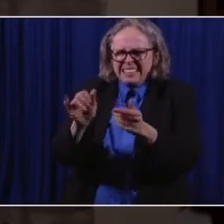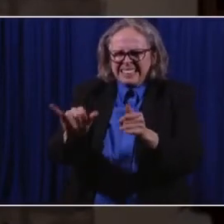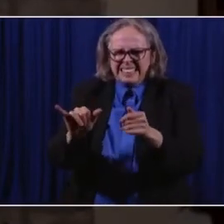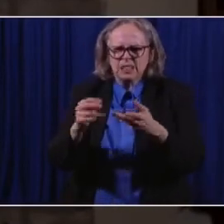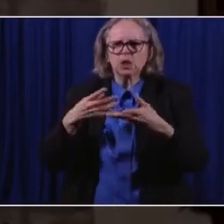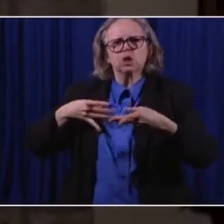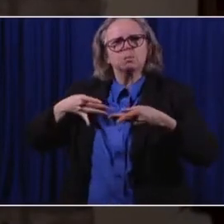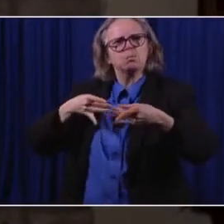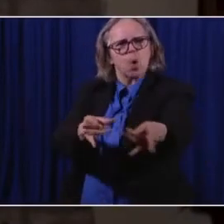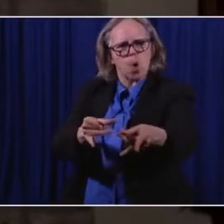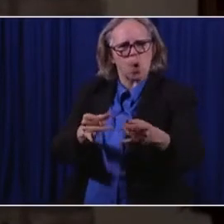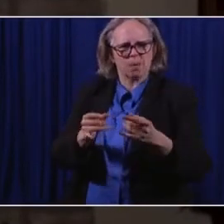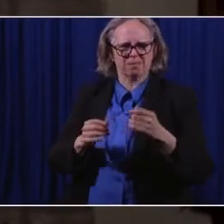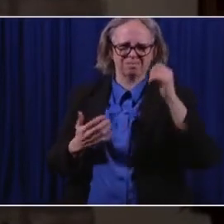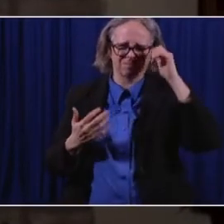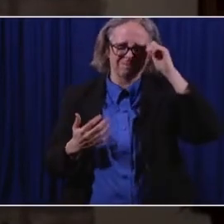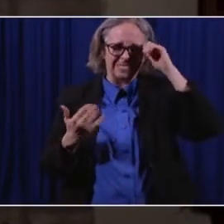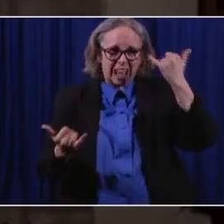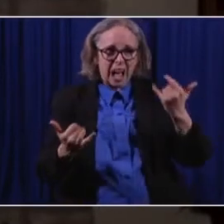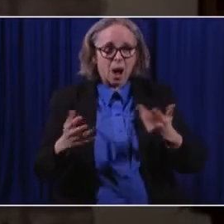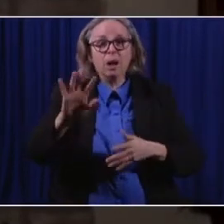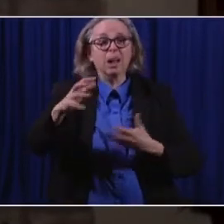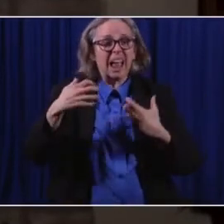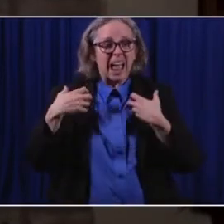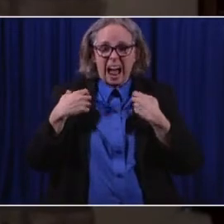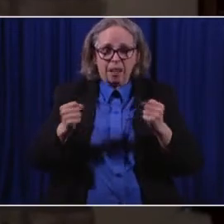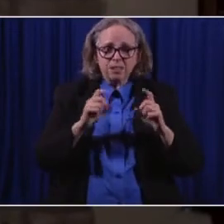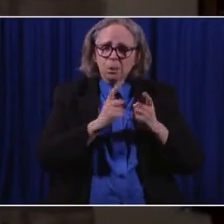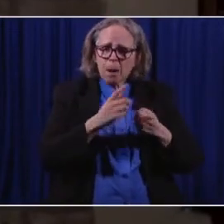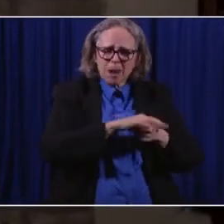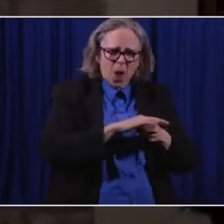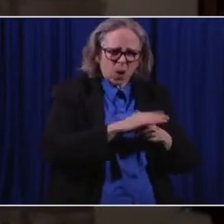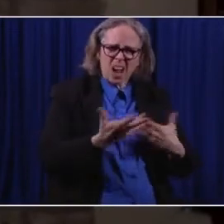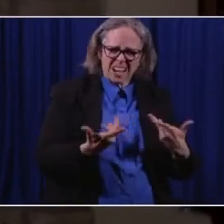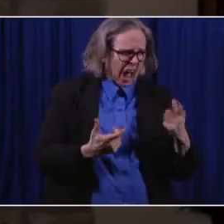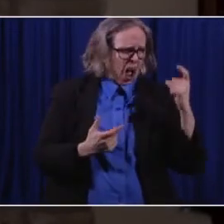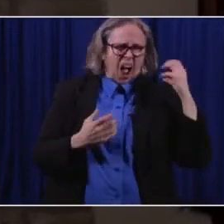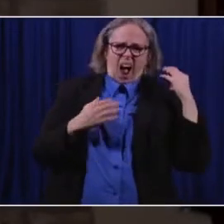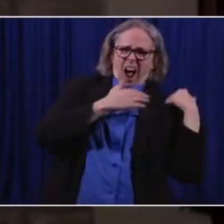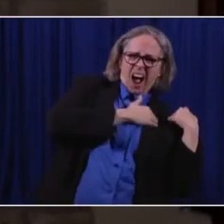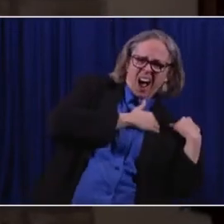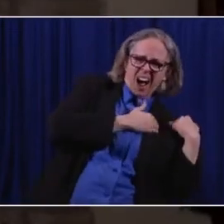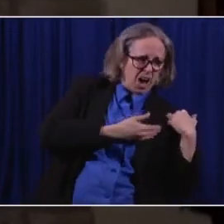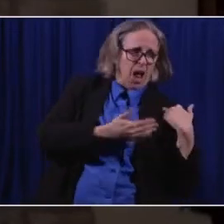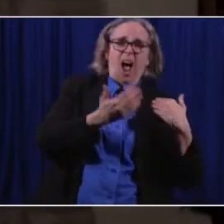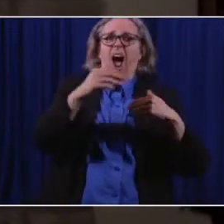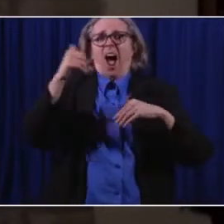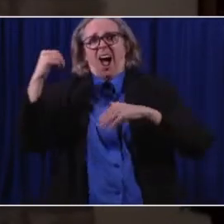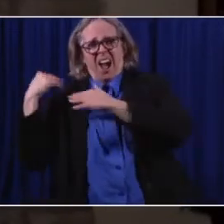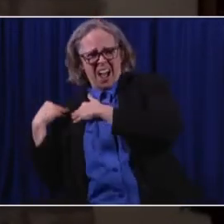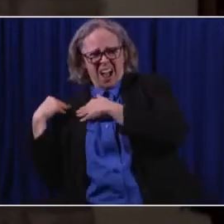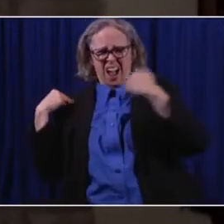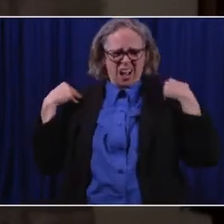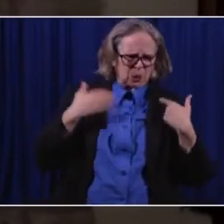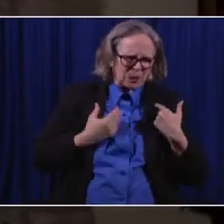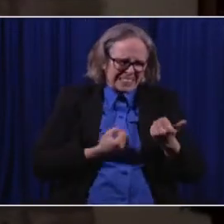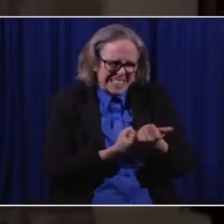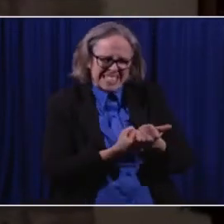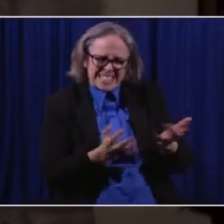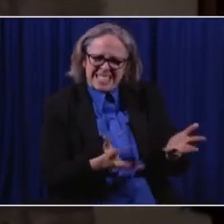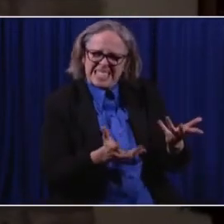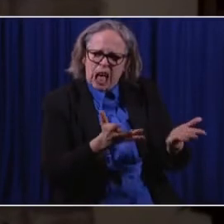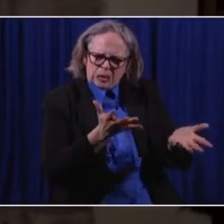health departments, they've got a big load. They have got a big load, and we're cheering them on, and we're trying to help them, and we're giving them